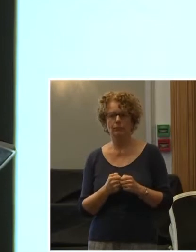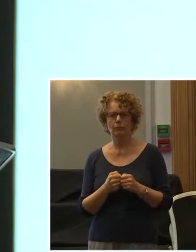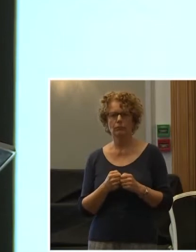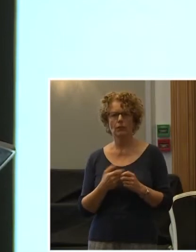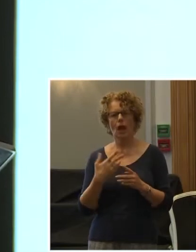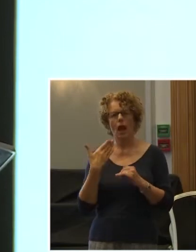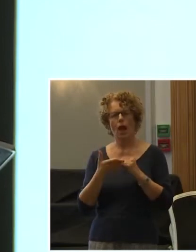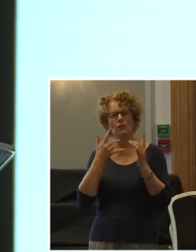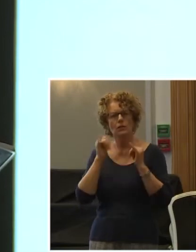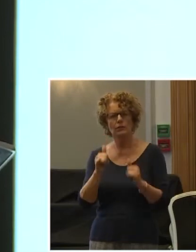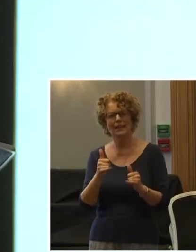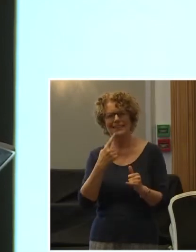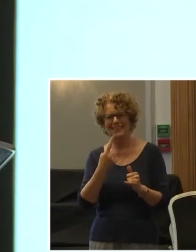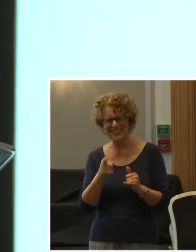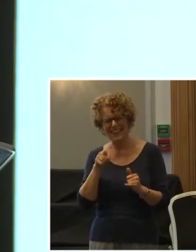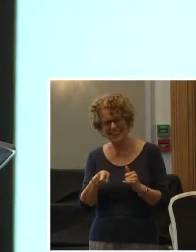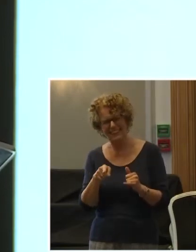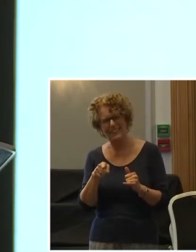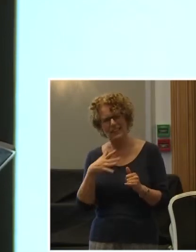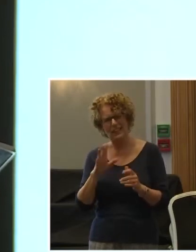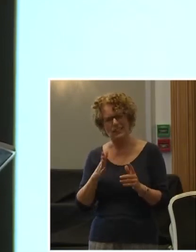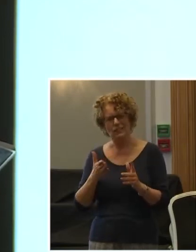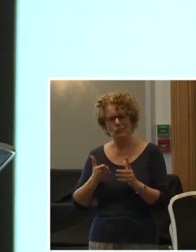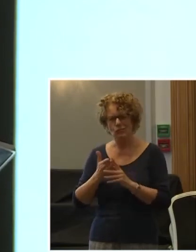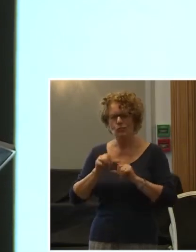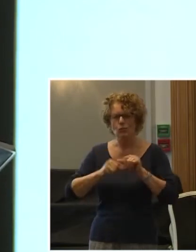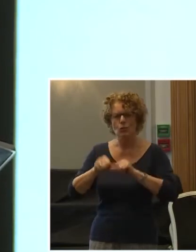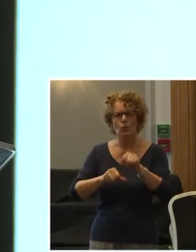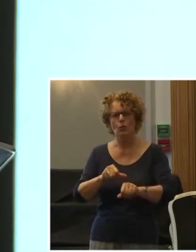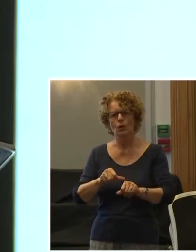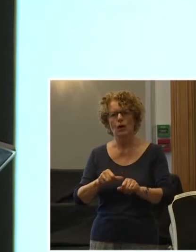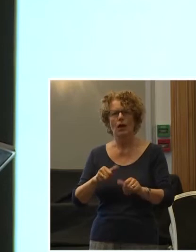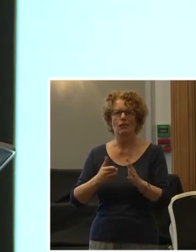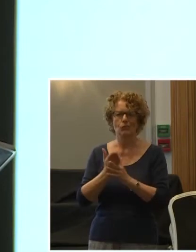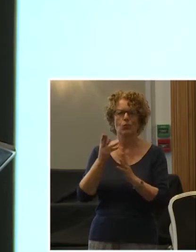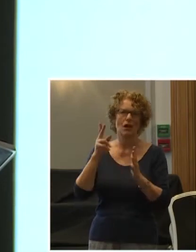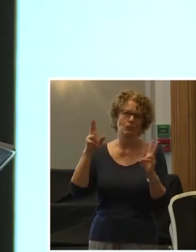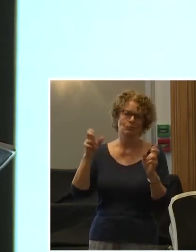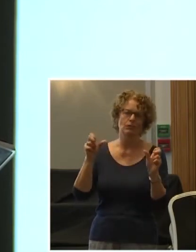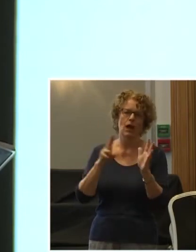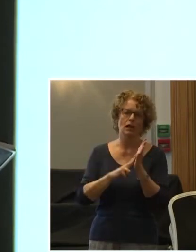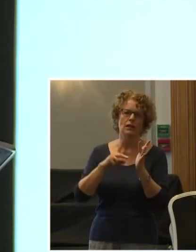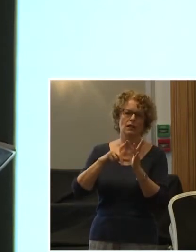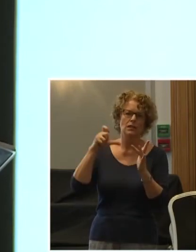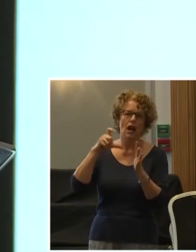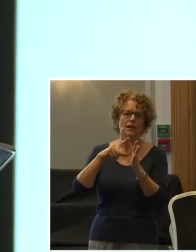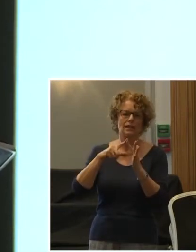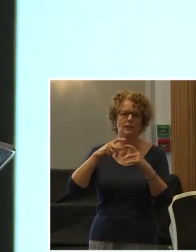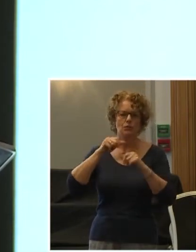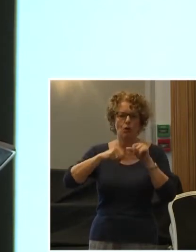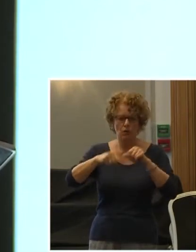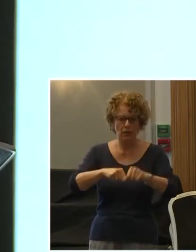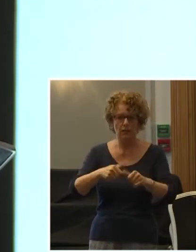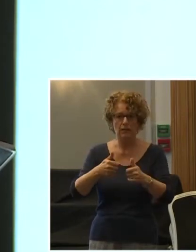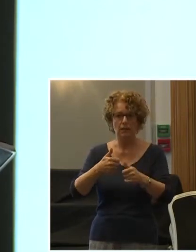an element that supported the passage through the notoriously tricky NICE process into clinic. We will continue